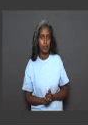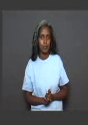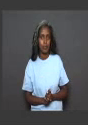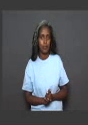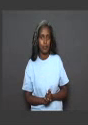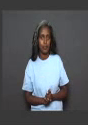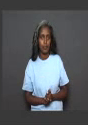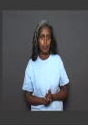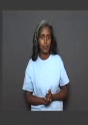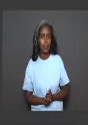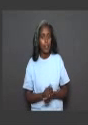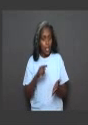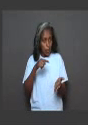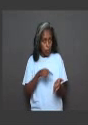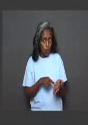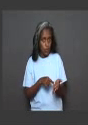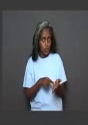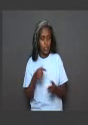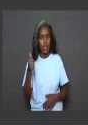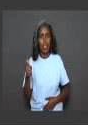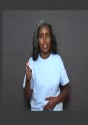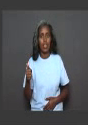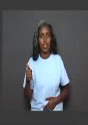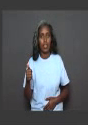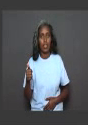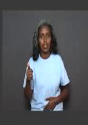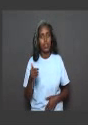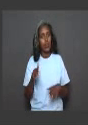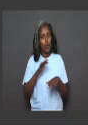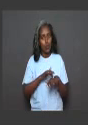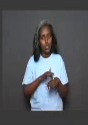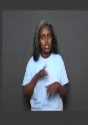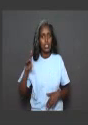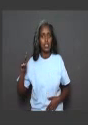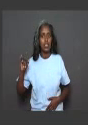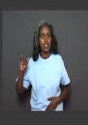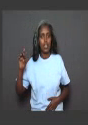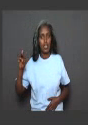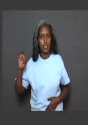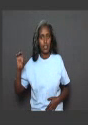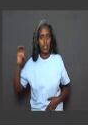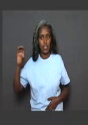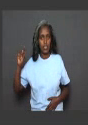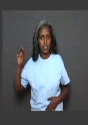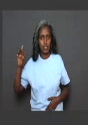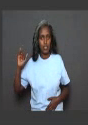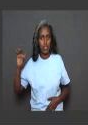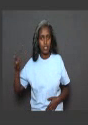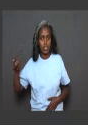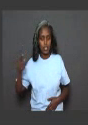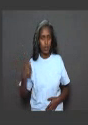Therefore, a point A on the directrix will have the